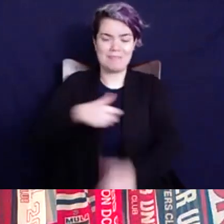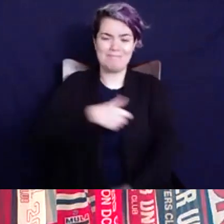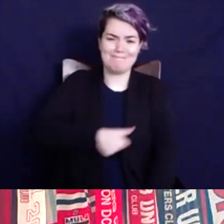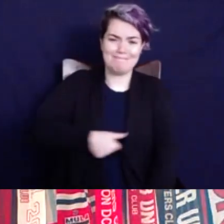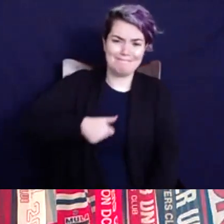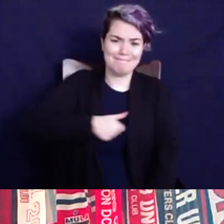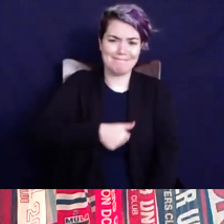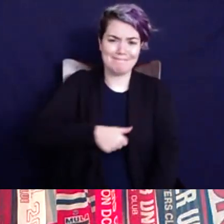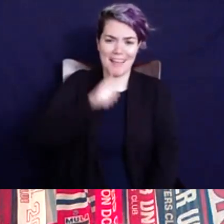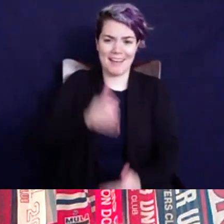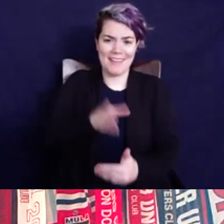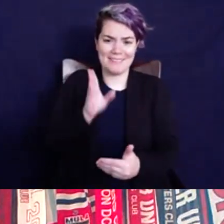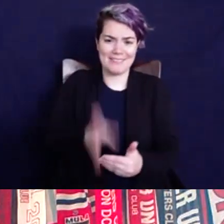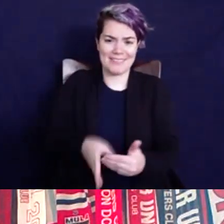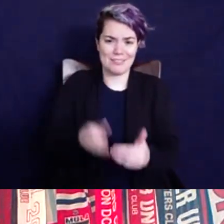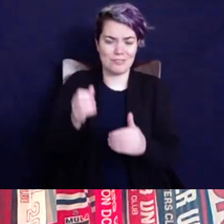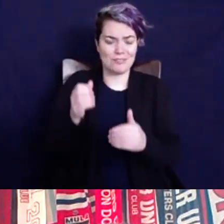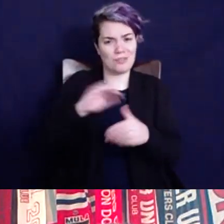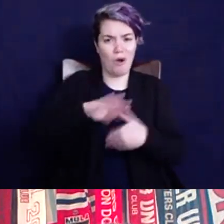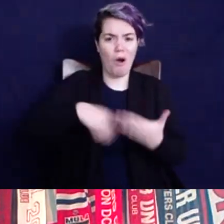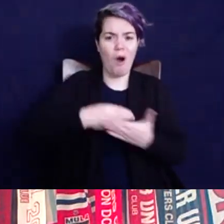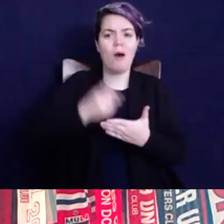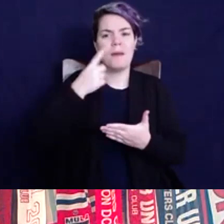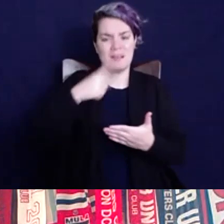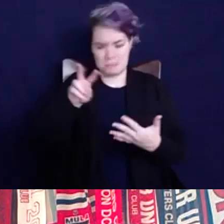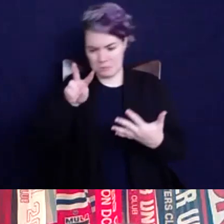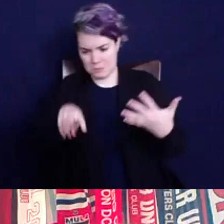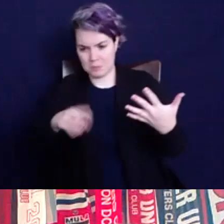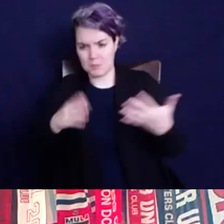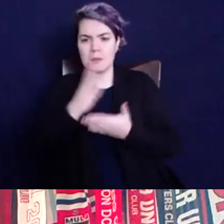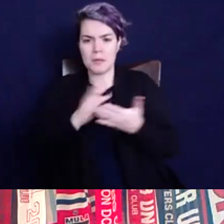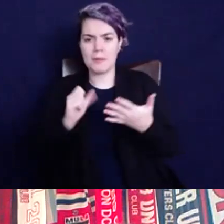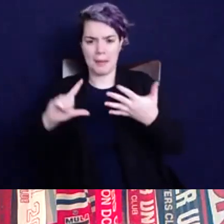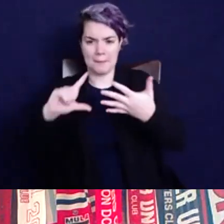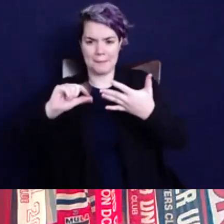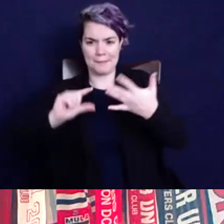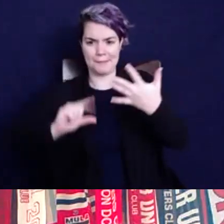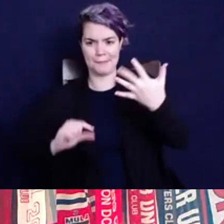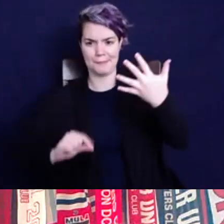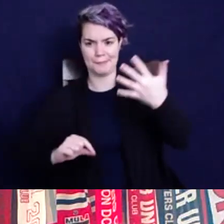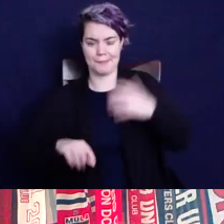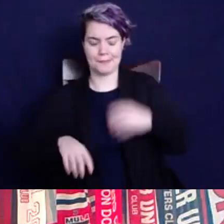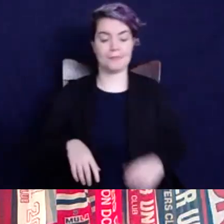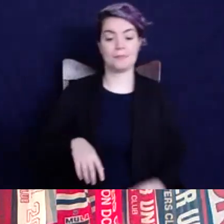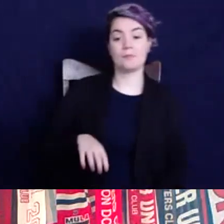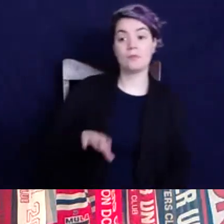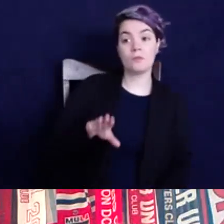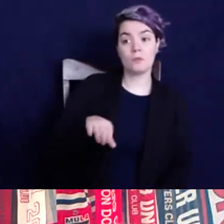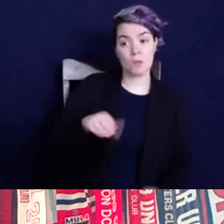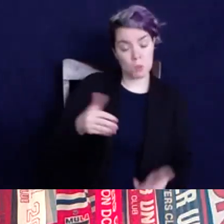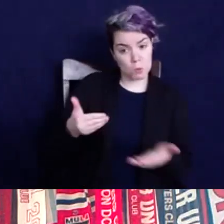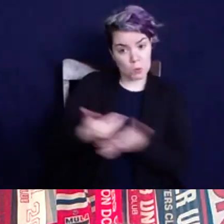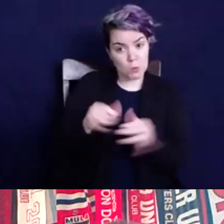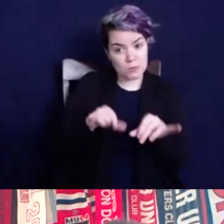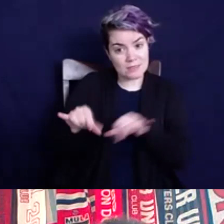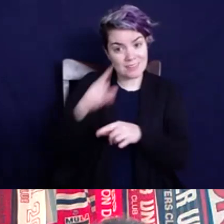to condense them as much as possible so we can get to as many as possible. Are there attempts to make this new SAMHSA standard the regular standard